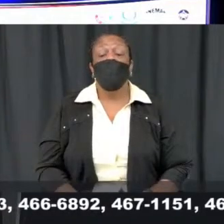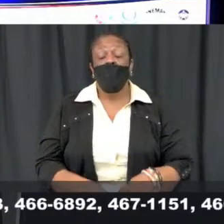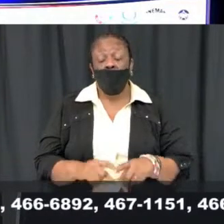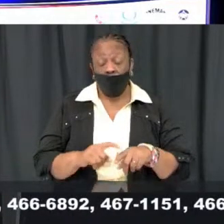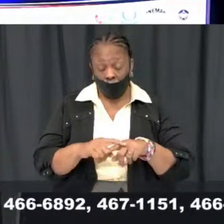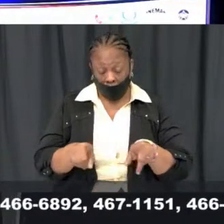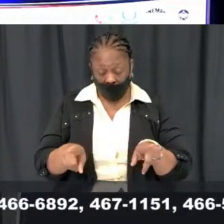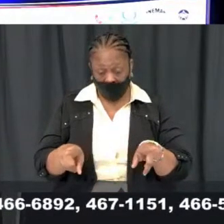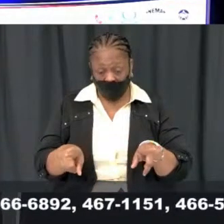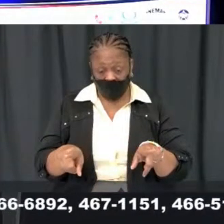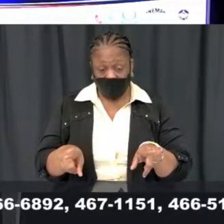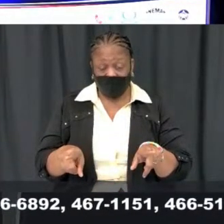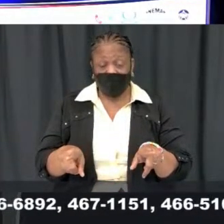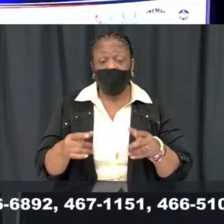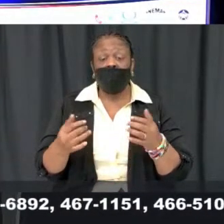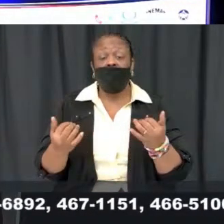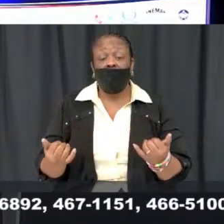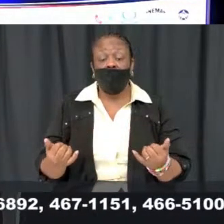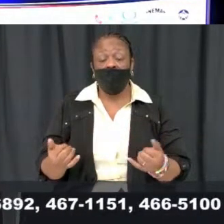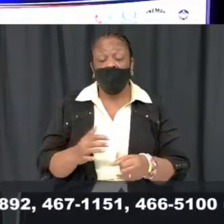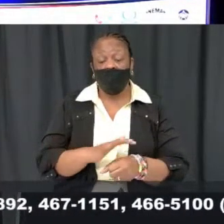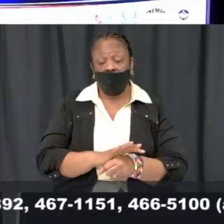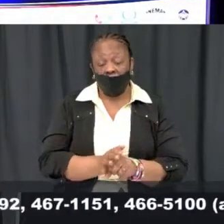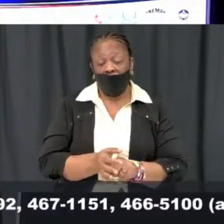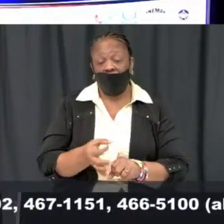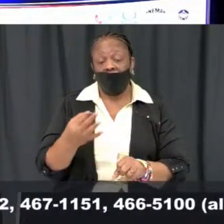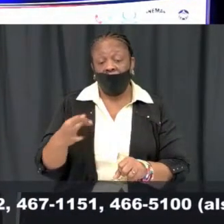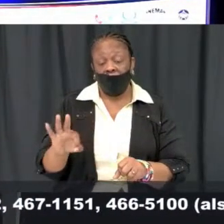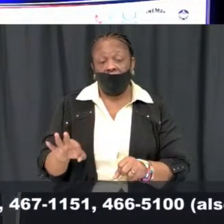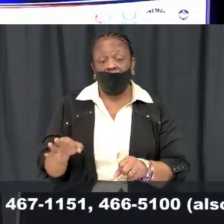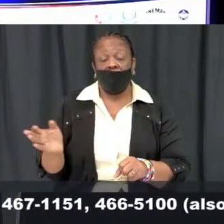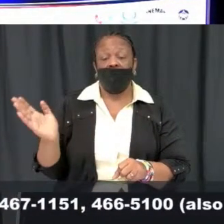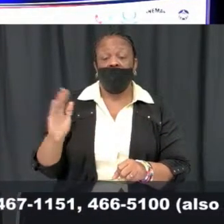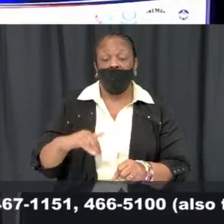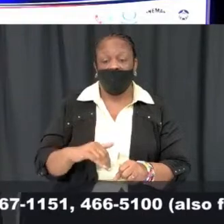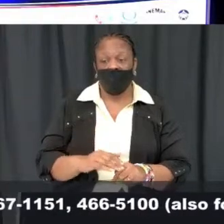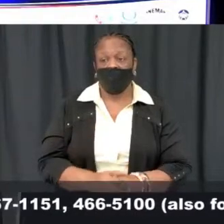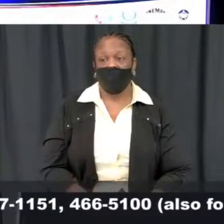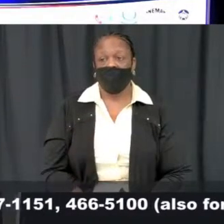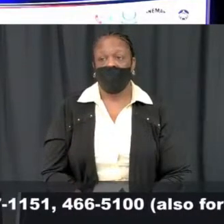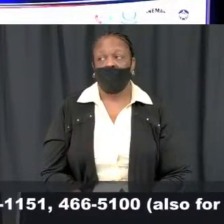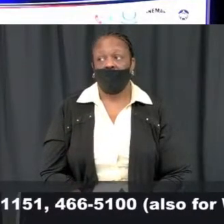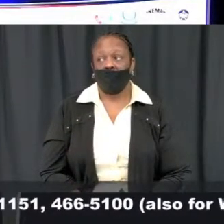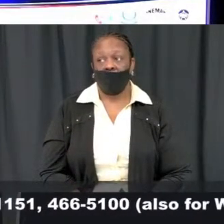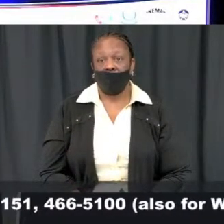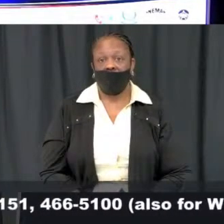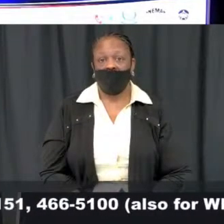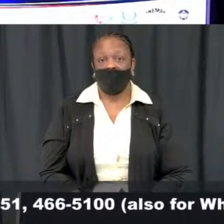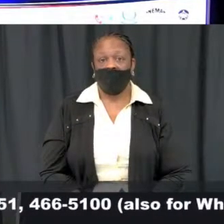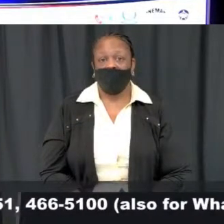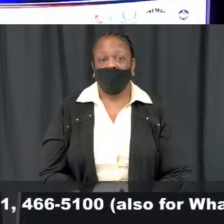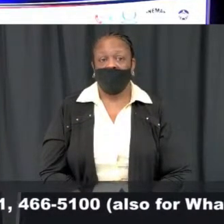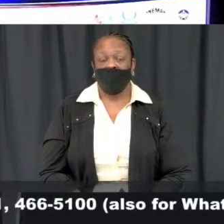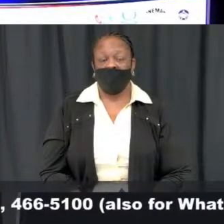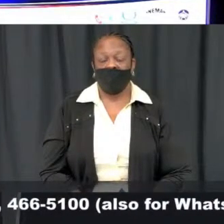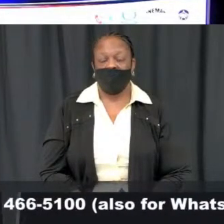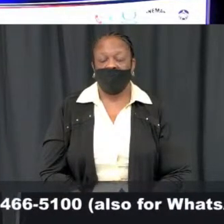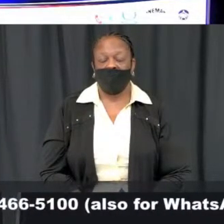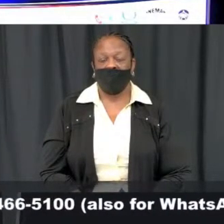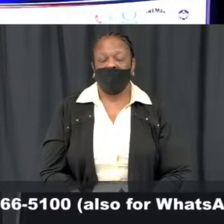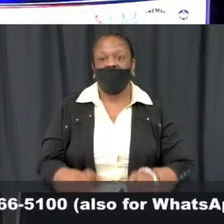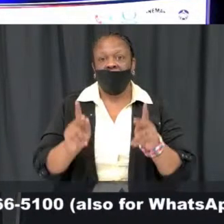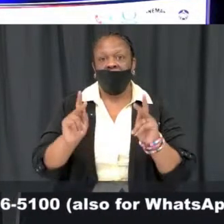Eventually, the virus reached here. Many persons called wolf. The wolf reached, and we were